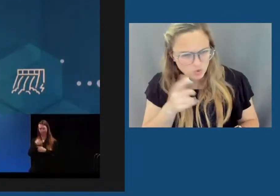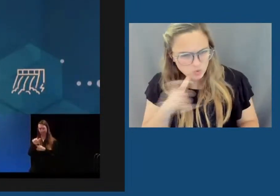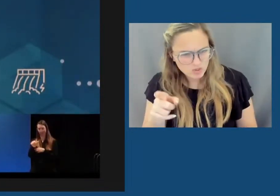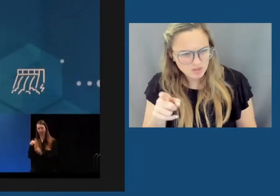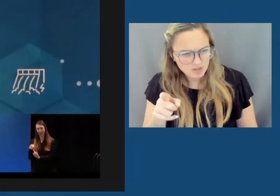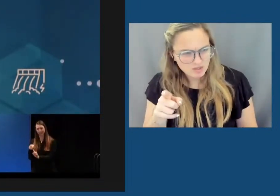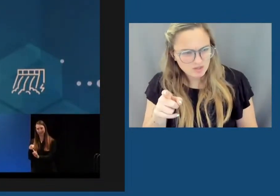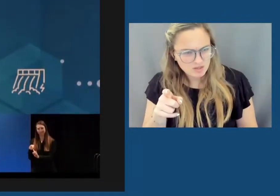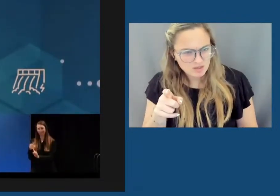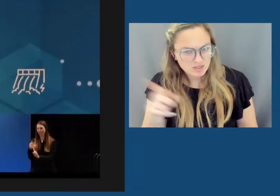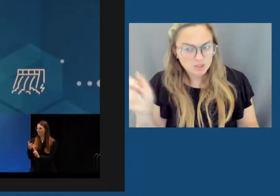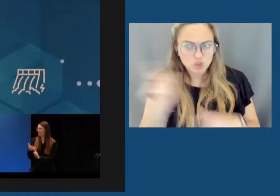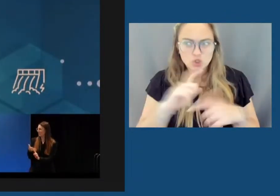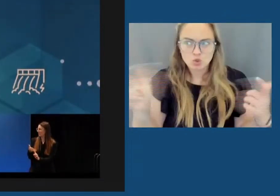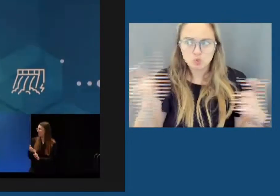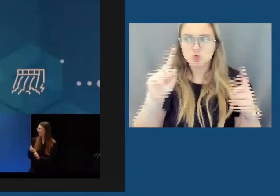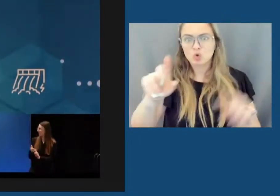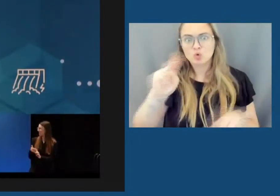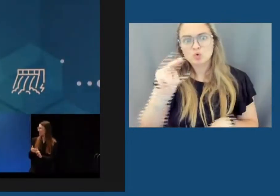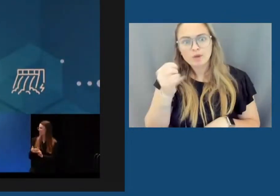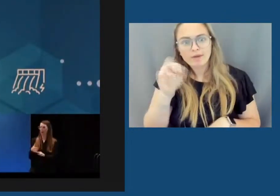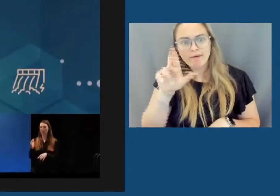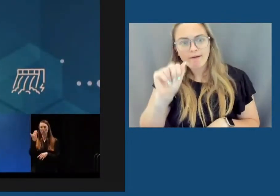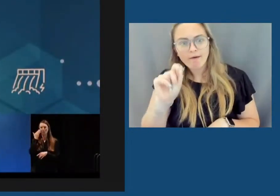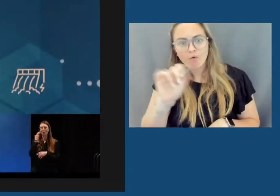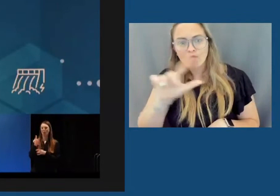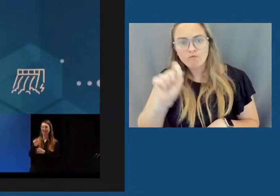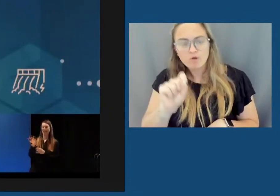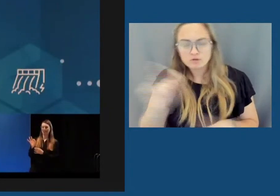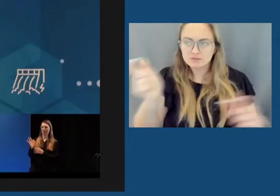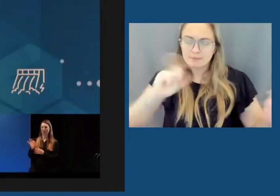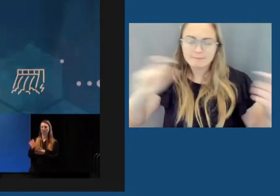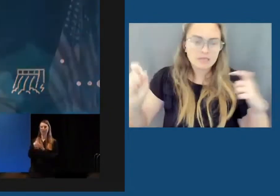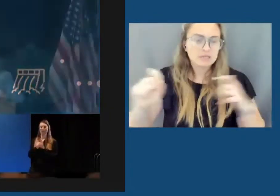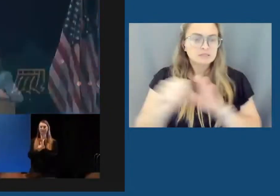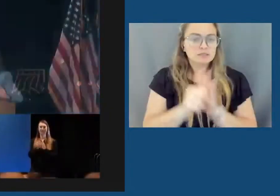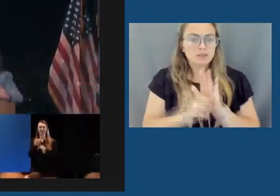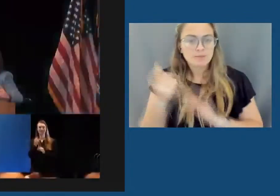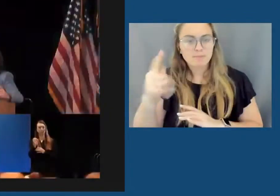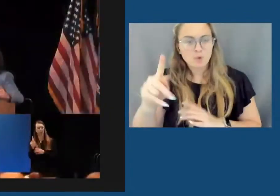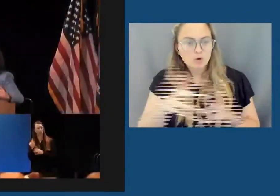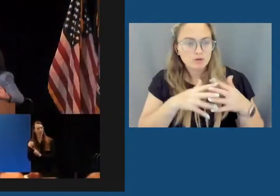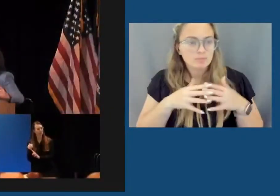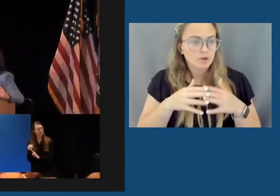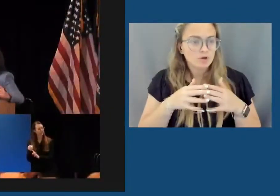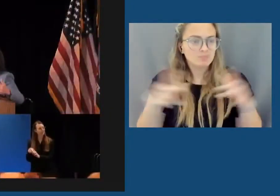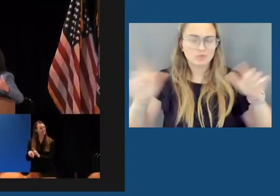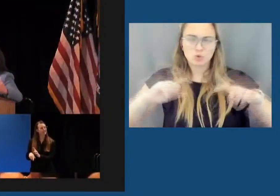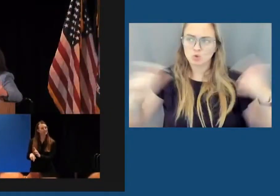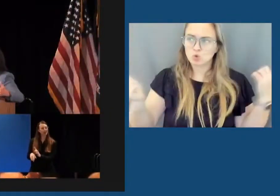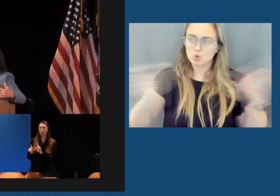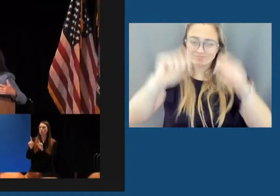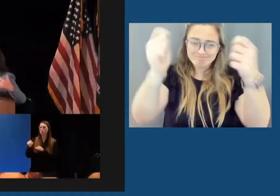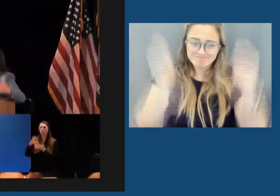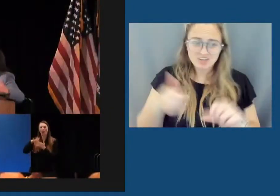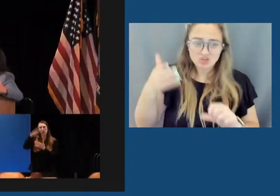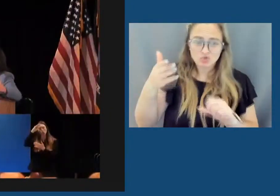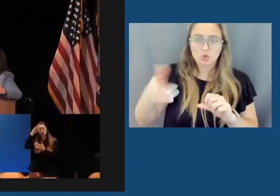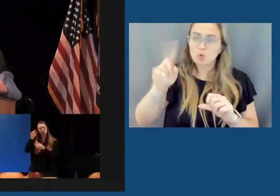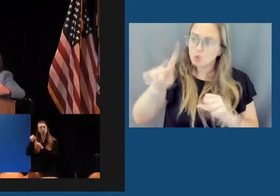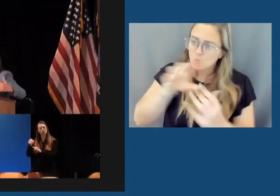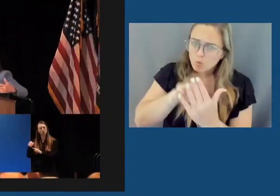statue. You have to go to Niagara Falls State Park, the oldest state park in America. There's a giant statue of him. Go and learn. Make sure the next